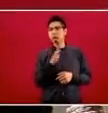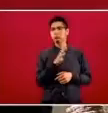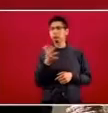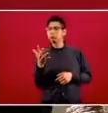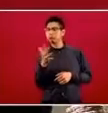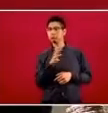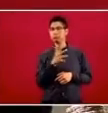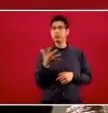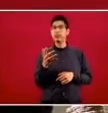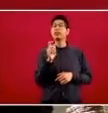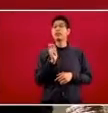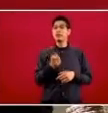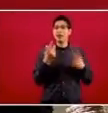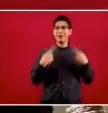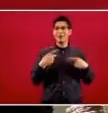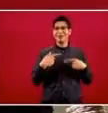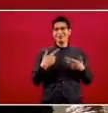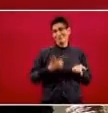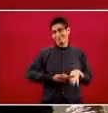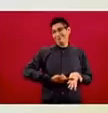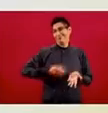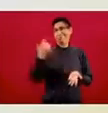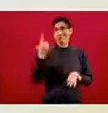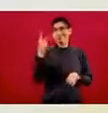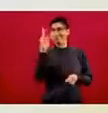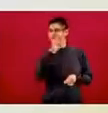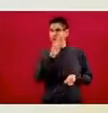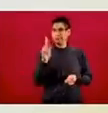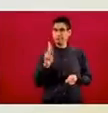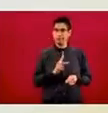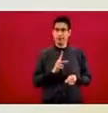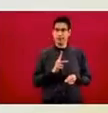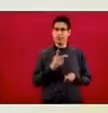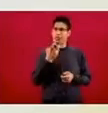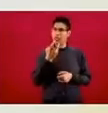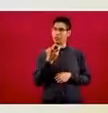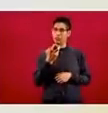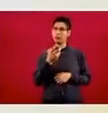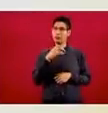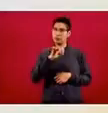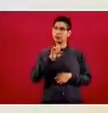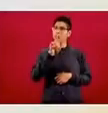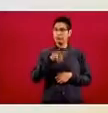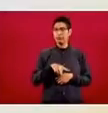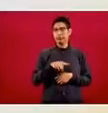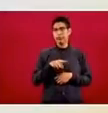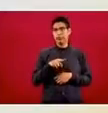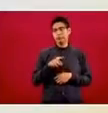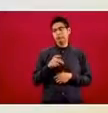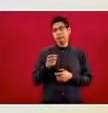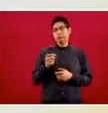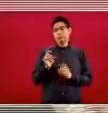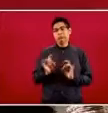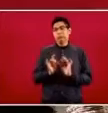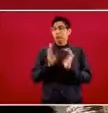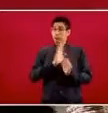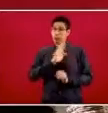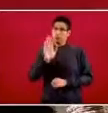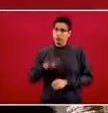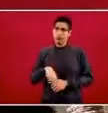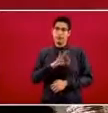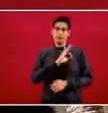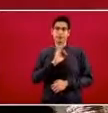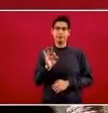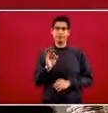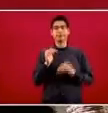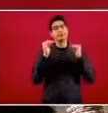breathing artificially, so to speak. And then the 1% has been intubated. And those are the